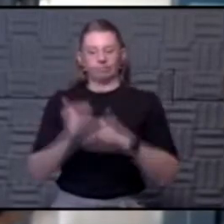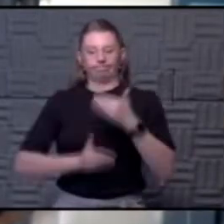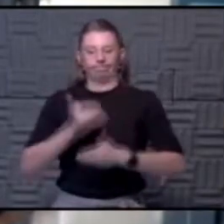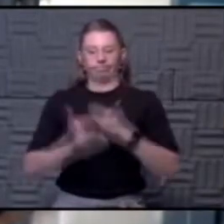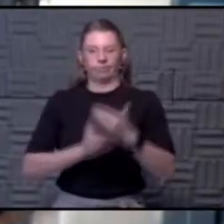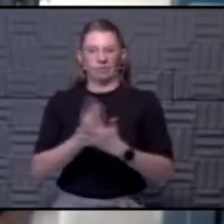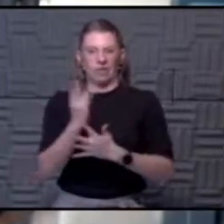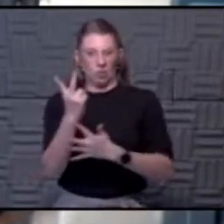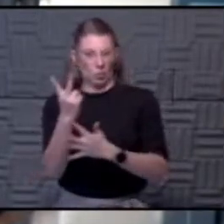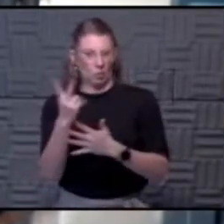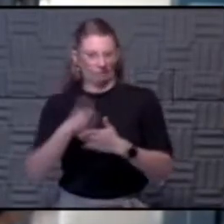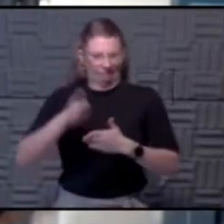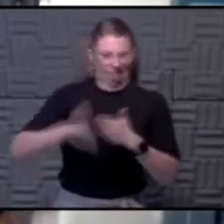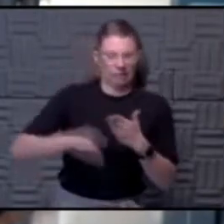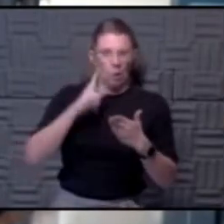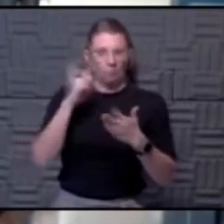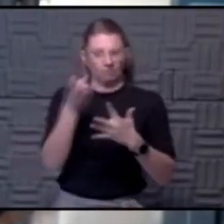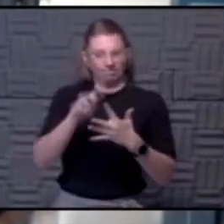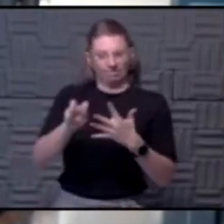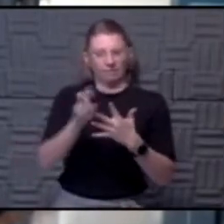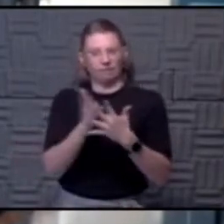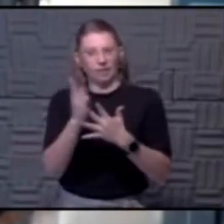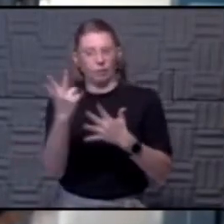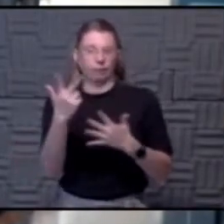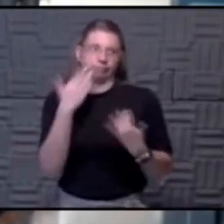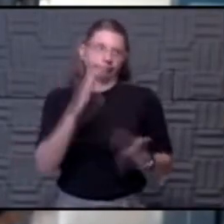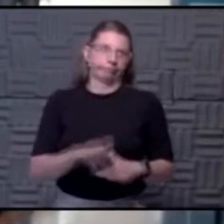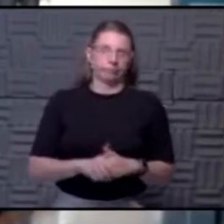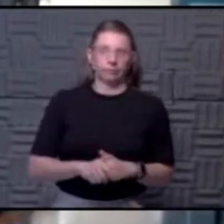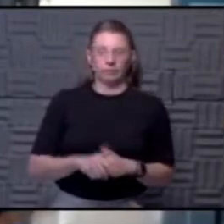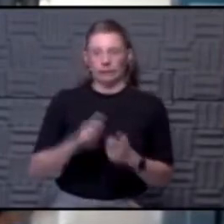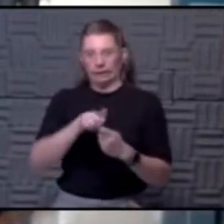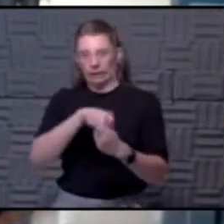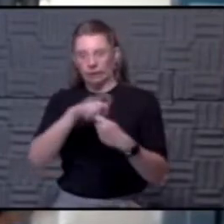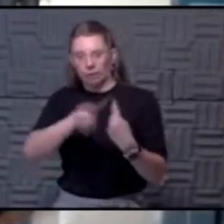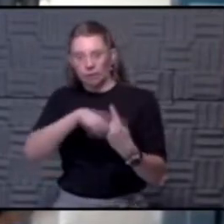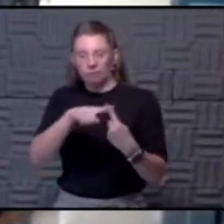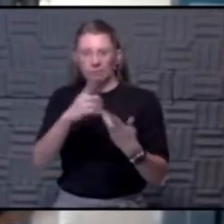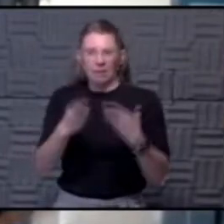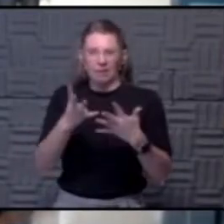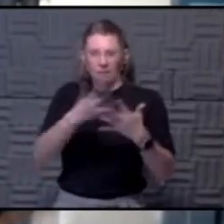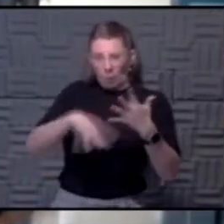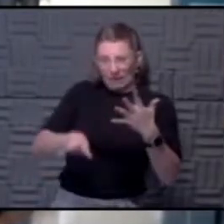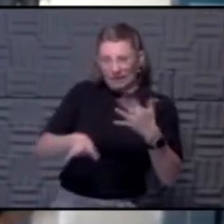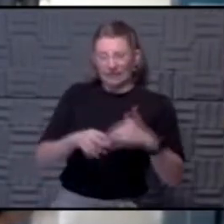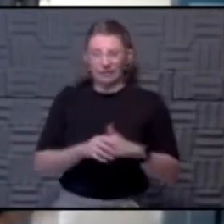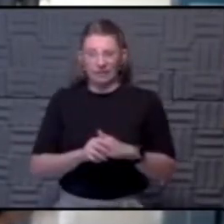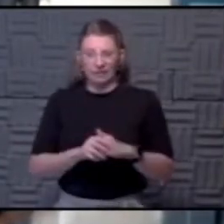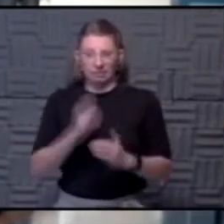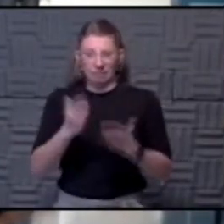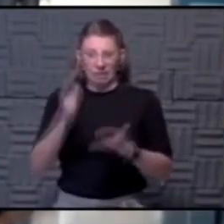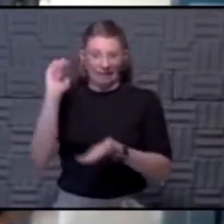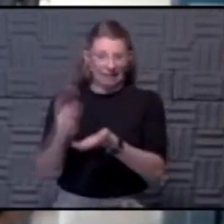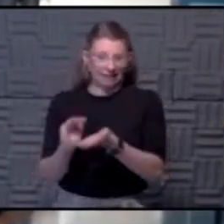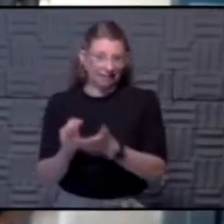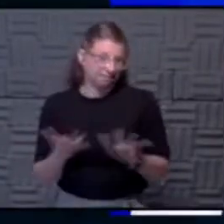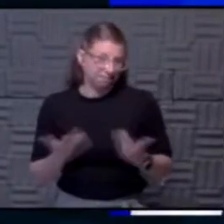to get phase 3. I don't know. I don't know exactly. Maybe 4 weeks from now. It could be a little bit less.